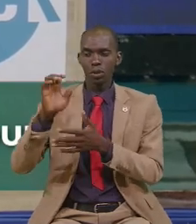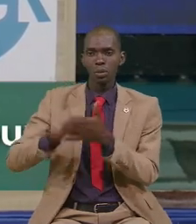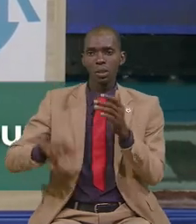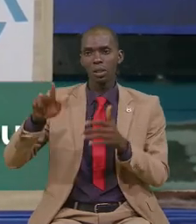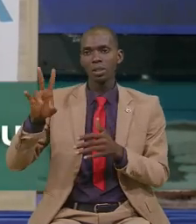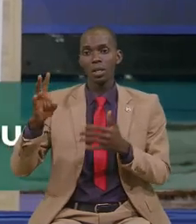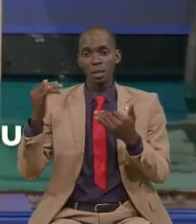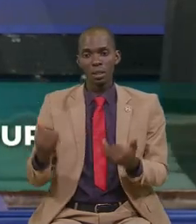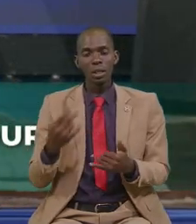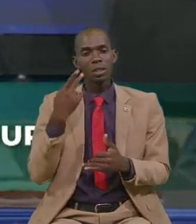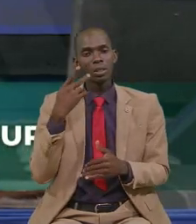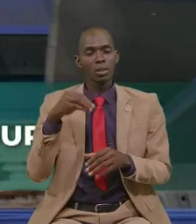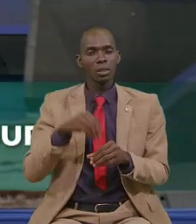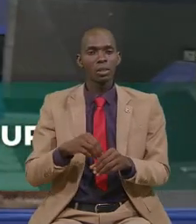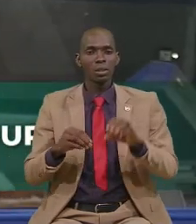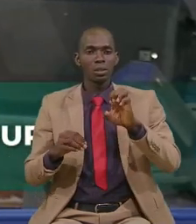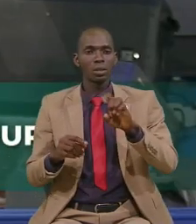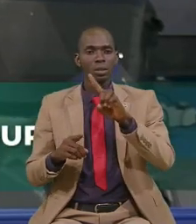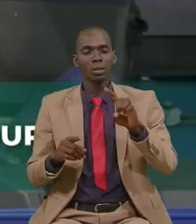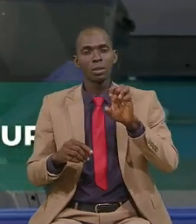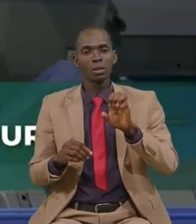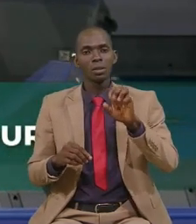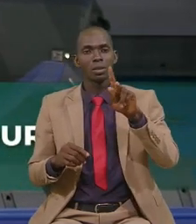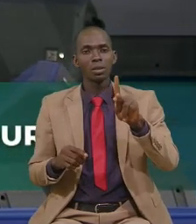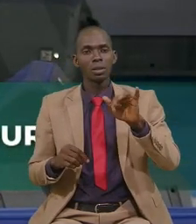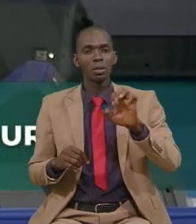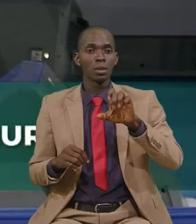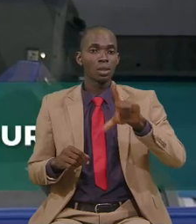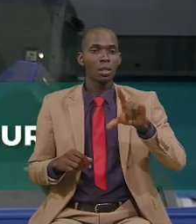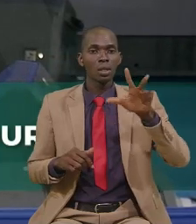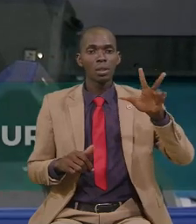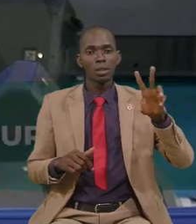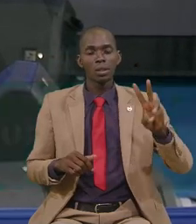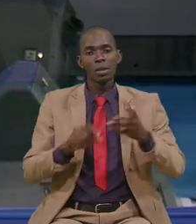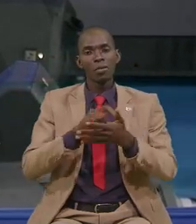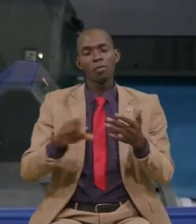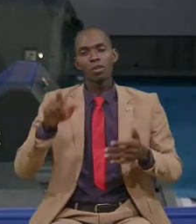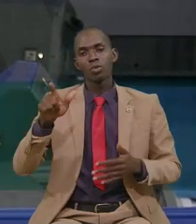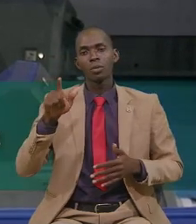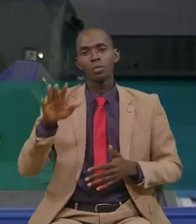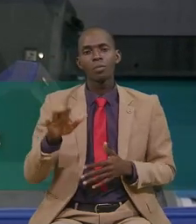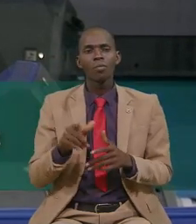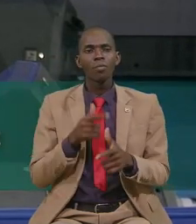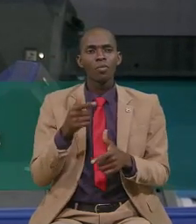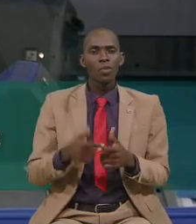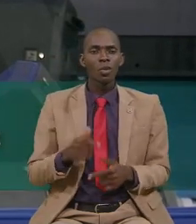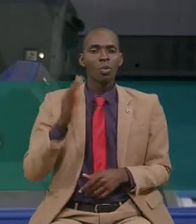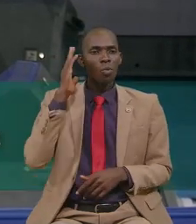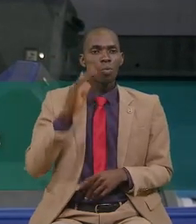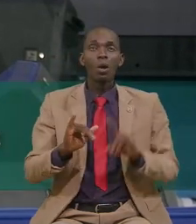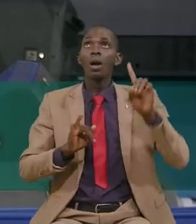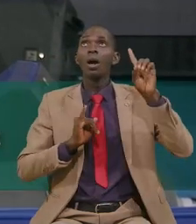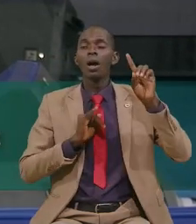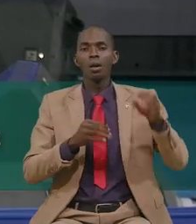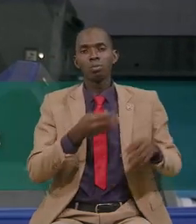that, chapter 36 of Ezekiel. And we're reading from verse 25. Then will I sprinkle clean water